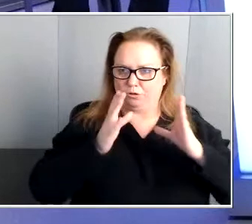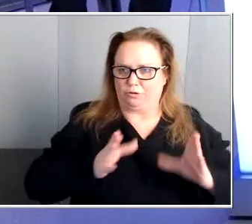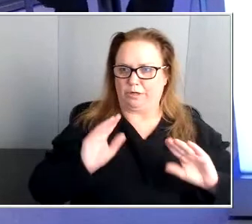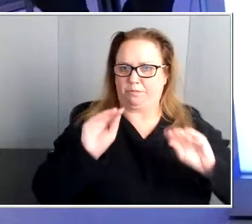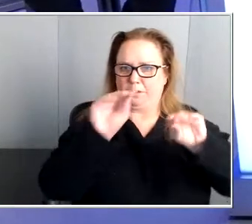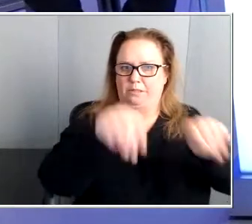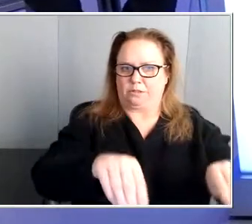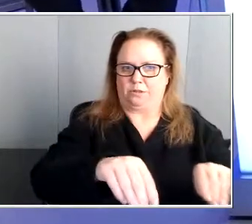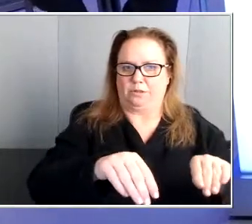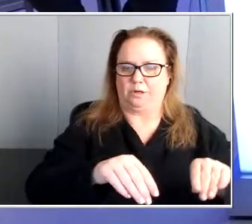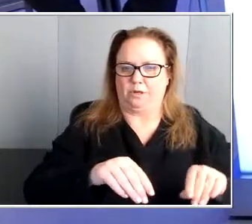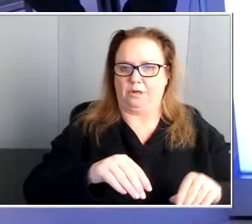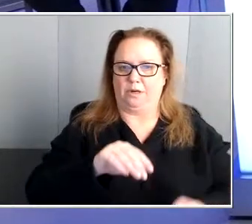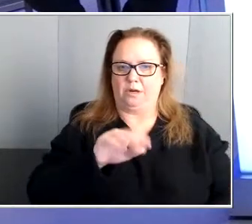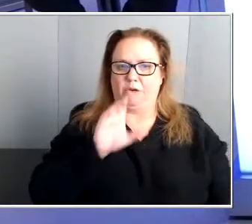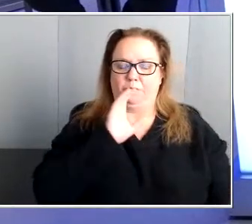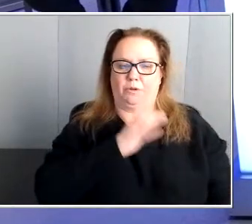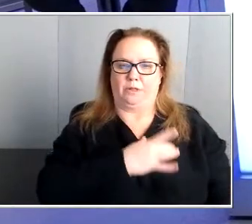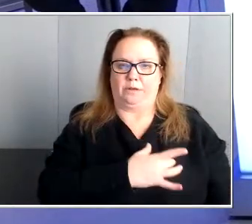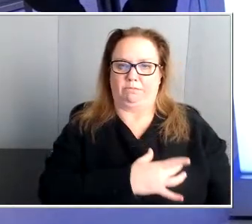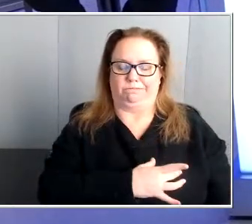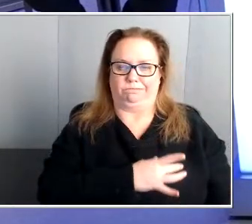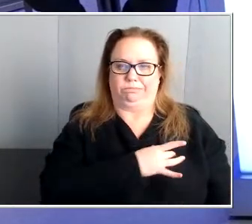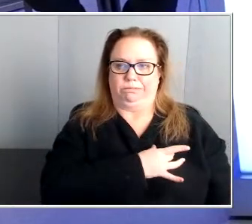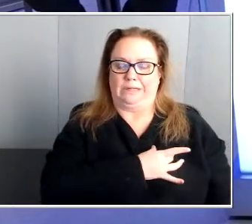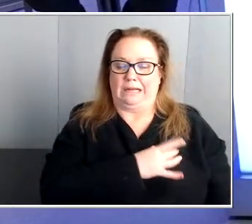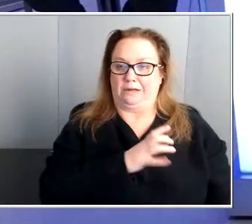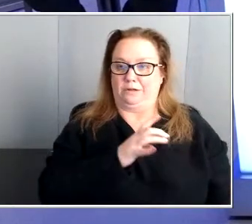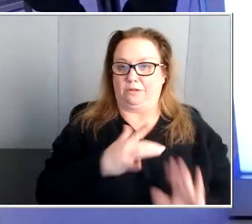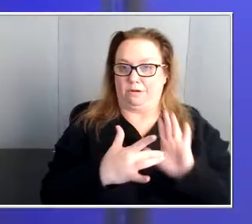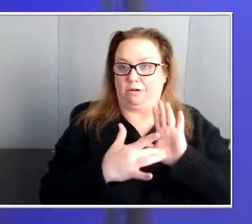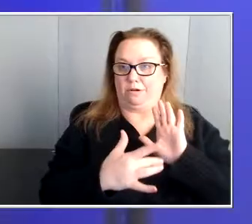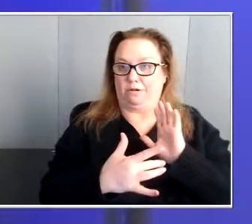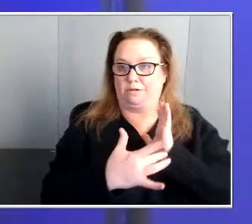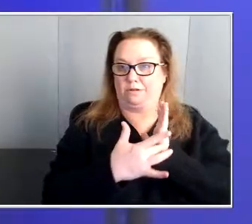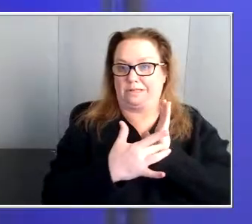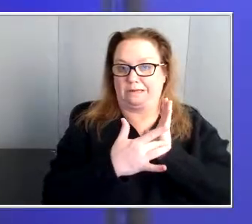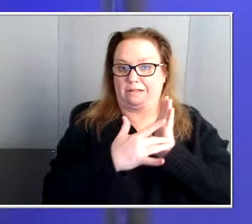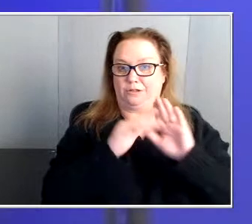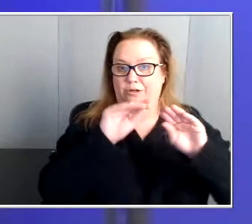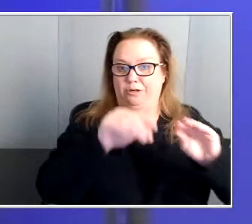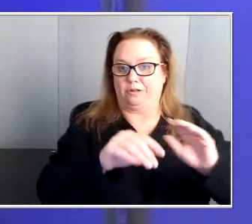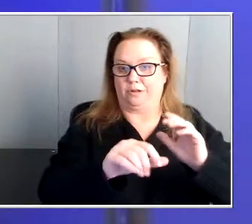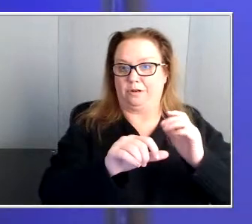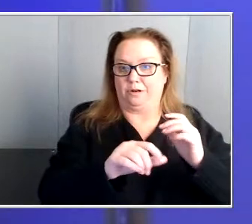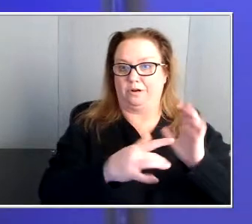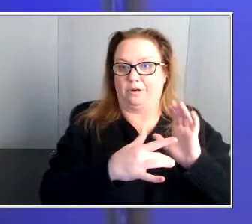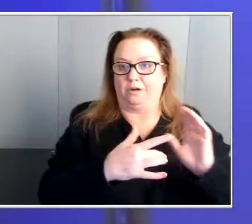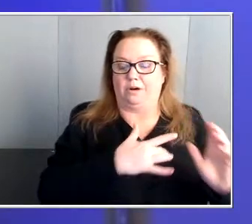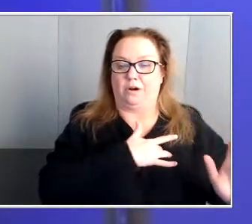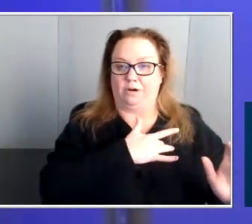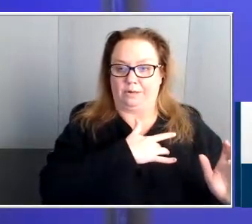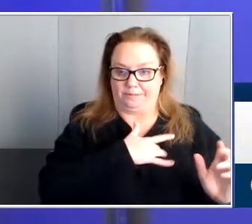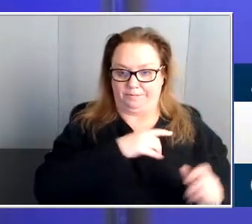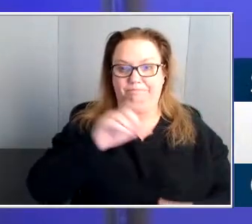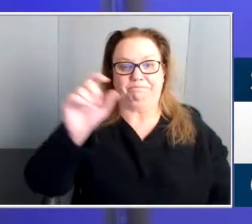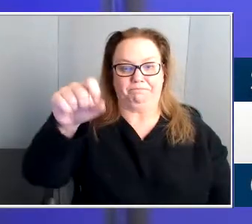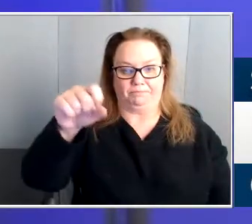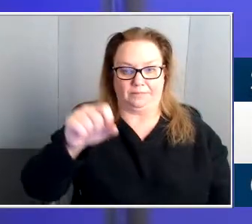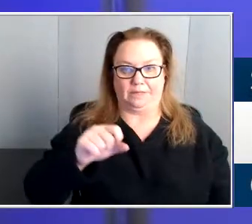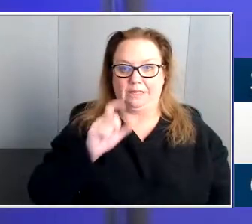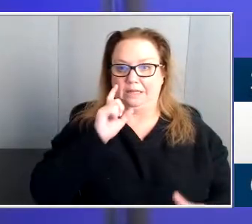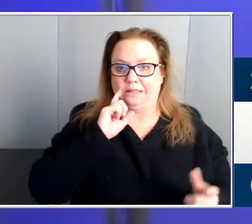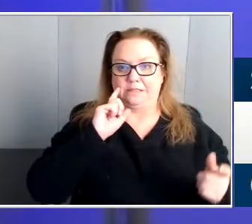the centrifuge onto the heart. Right, I think so it can levitate. I can't overstate what Dr. Shaw said. I mean, this is a paradigm shift